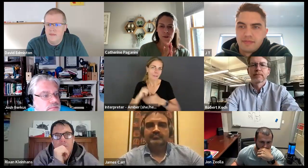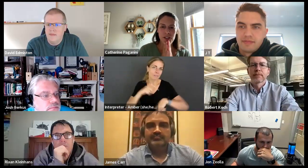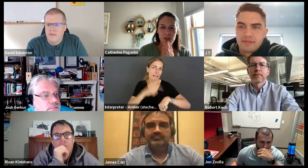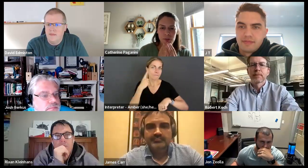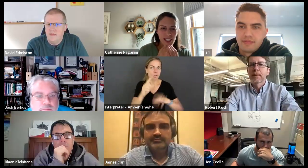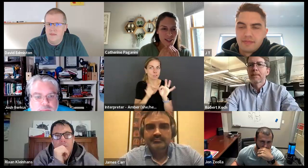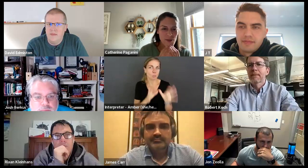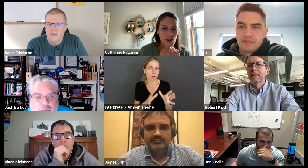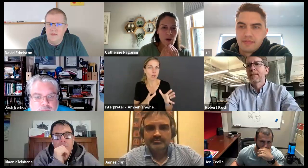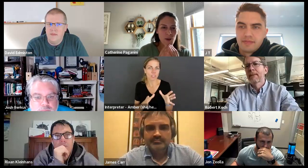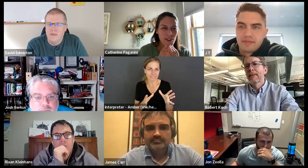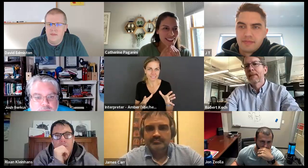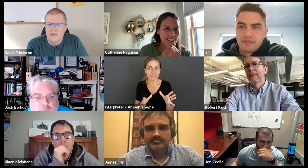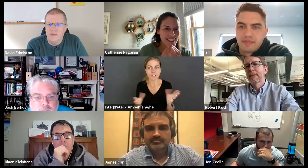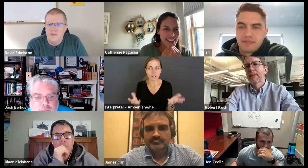the interpreters.